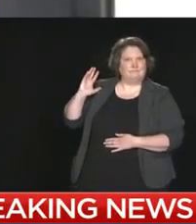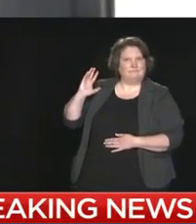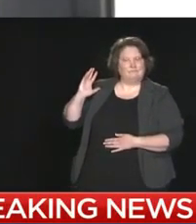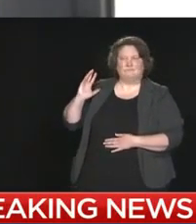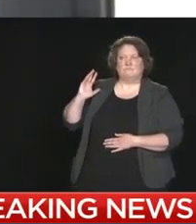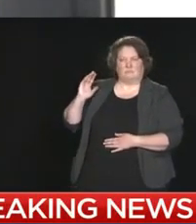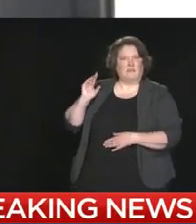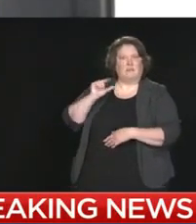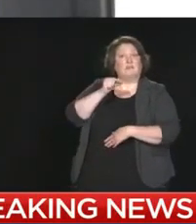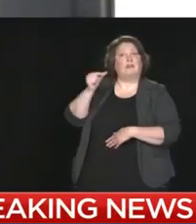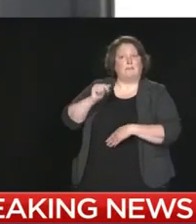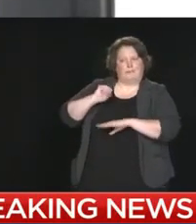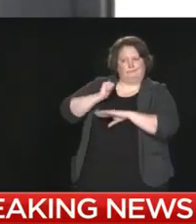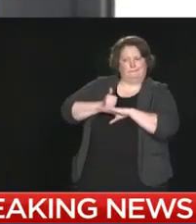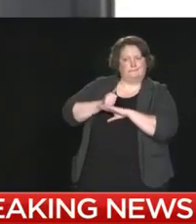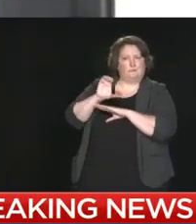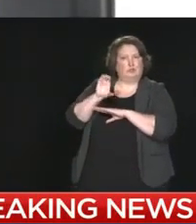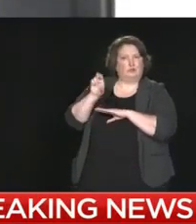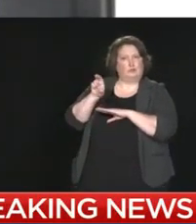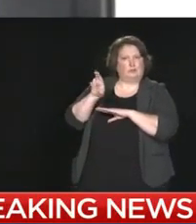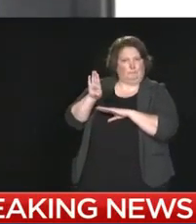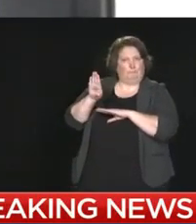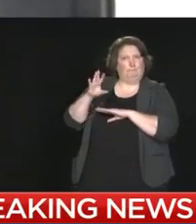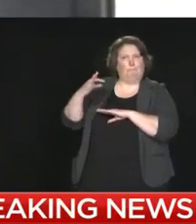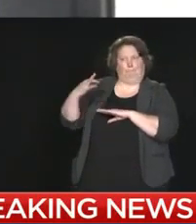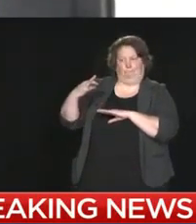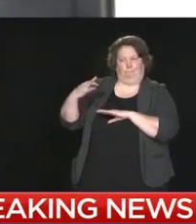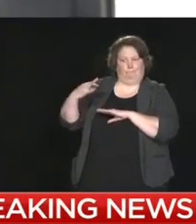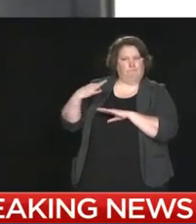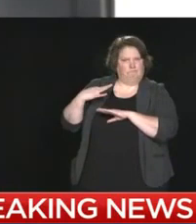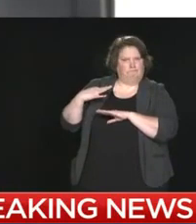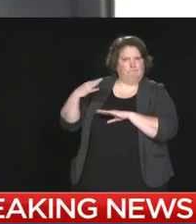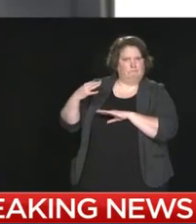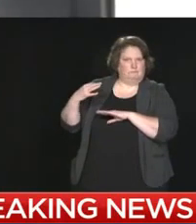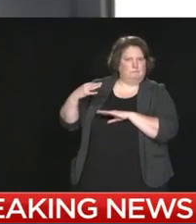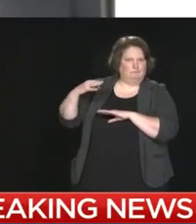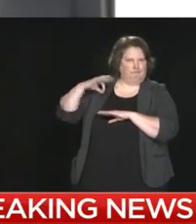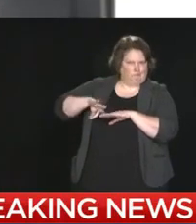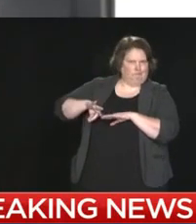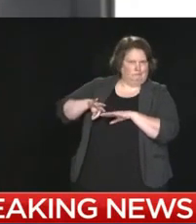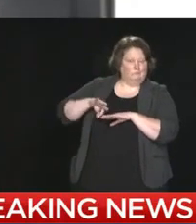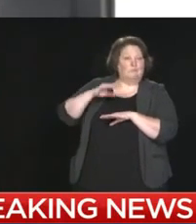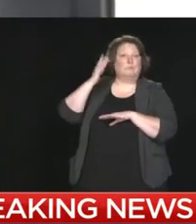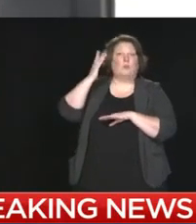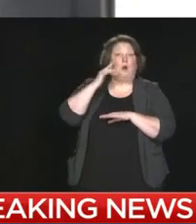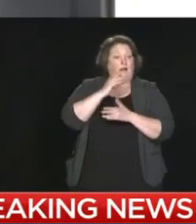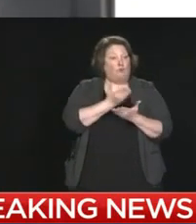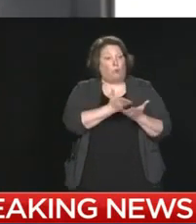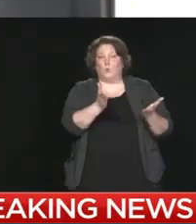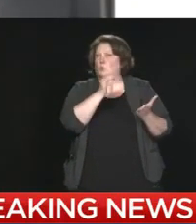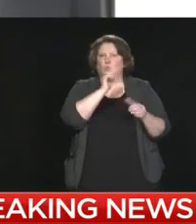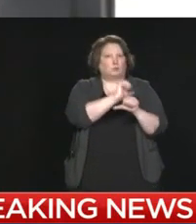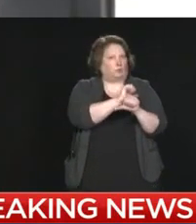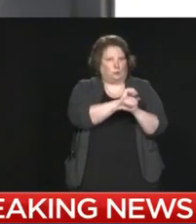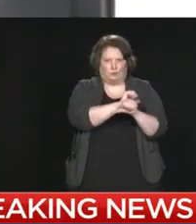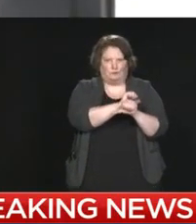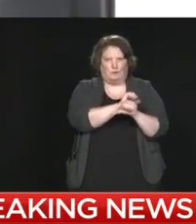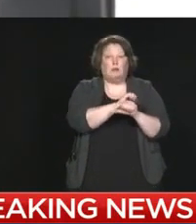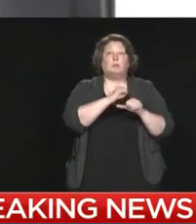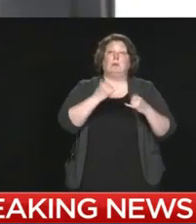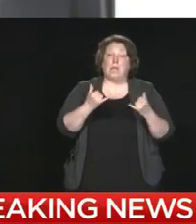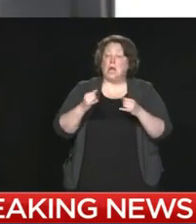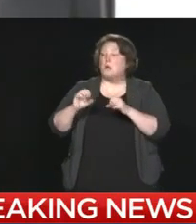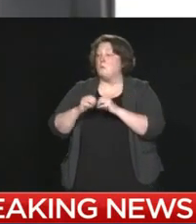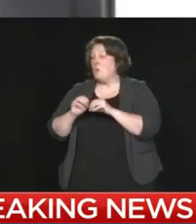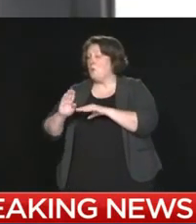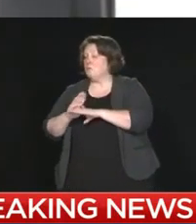people who are not working. As the economy opens up, as people are able to return to